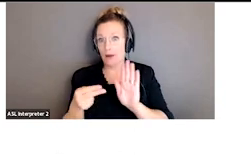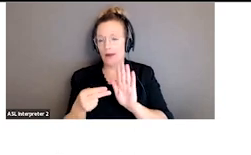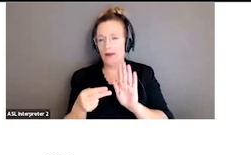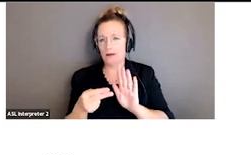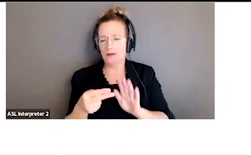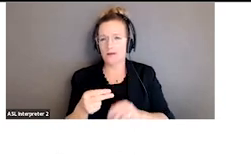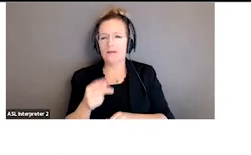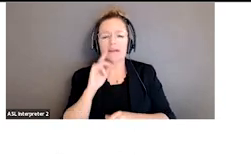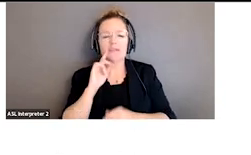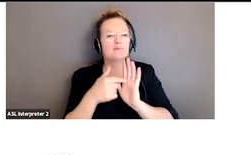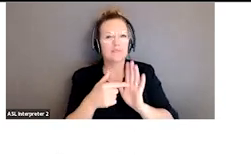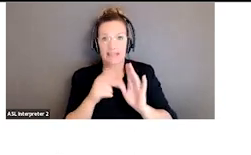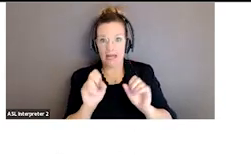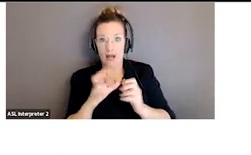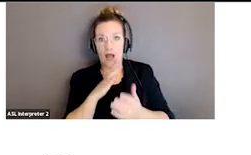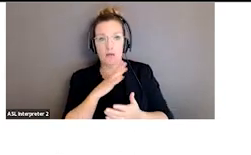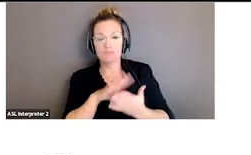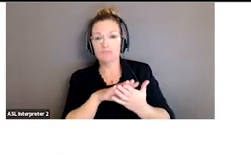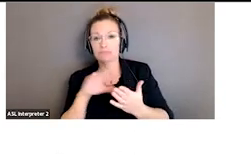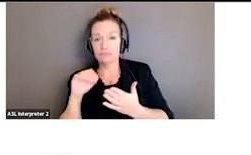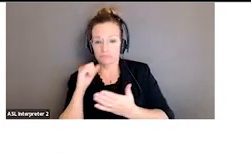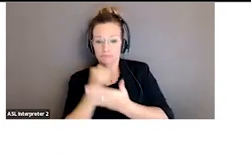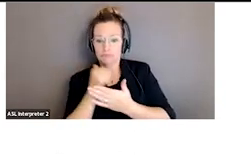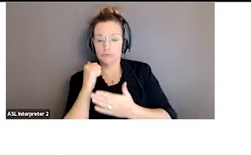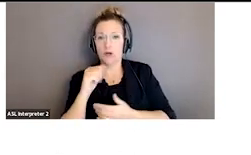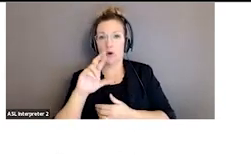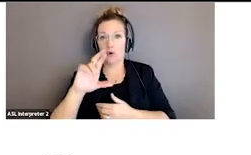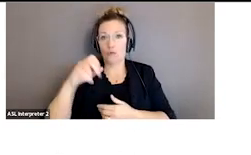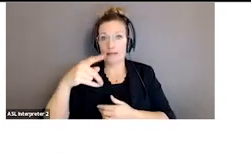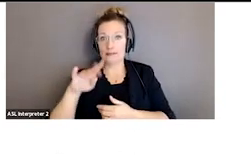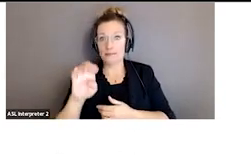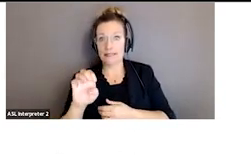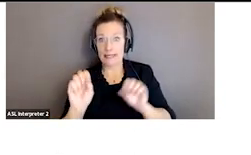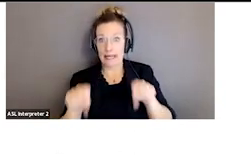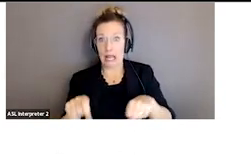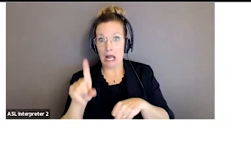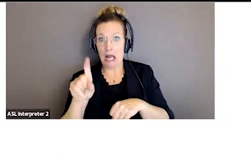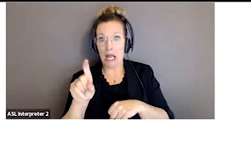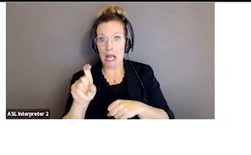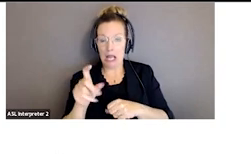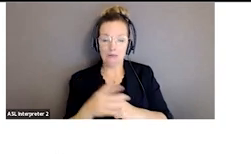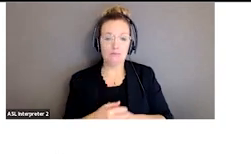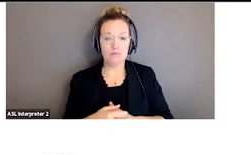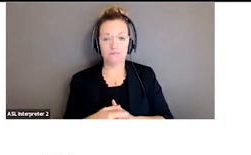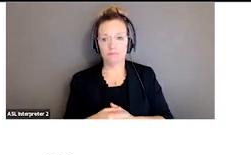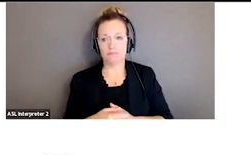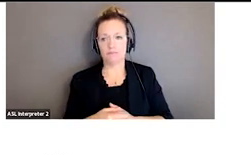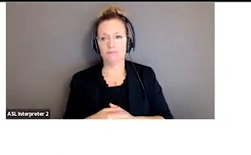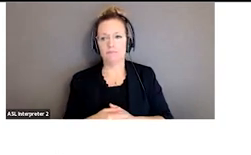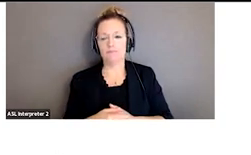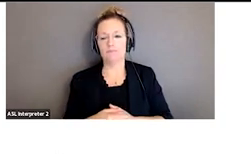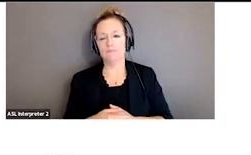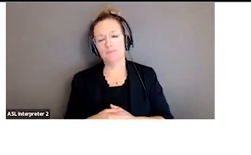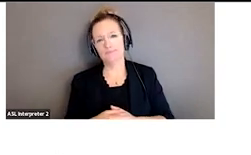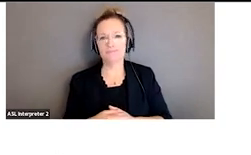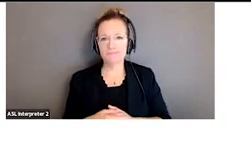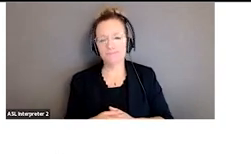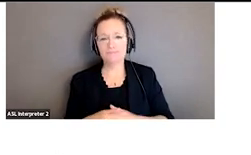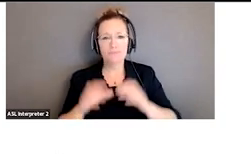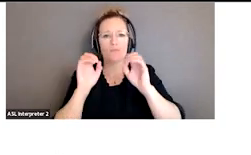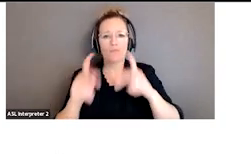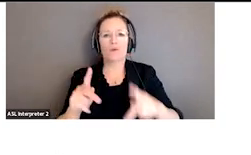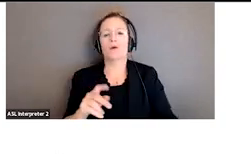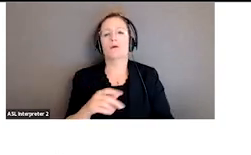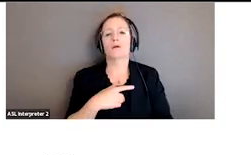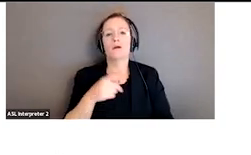copyright a recipe? Okay, so copyright does not really, so if you have a